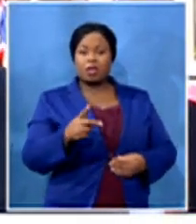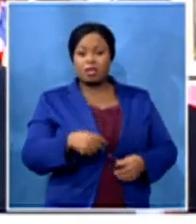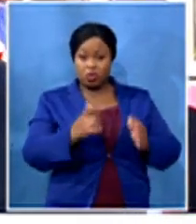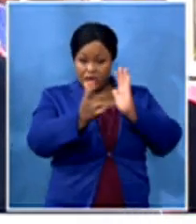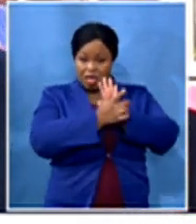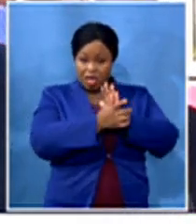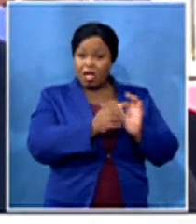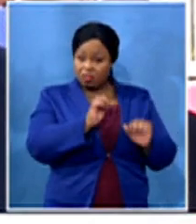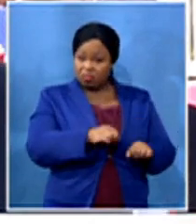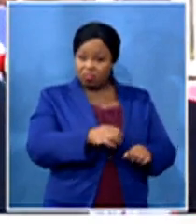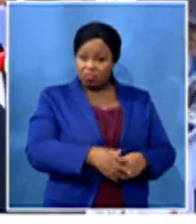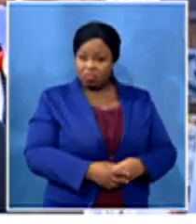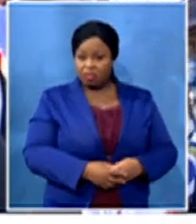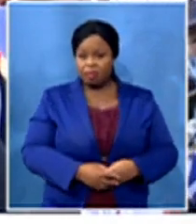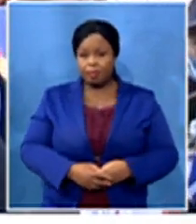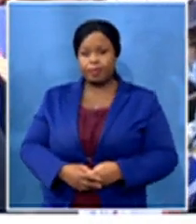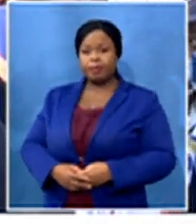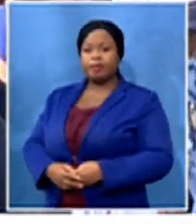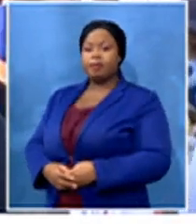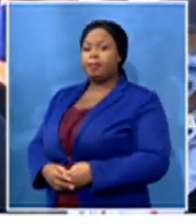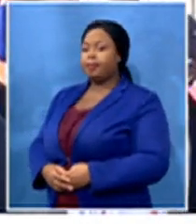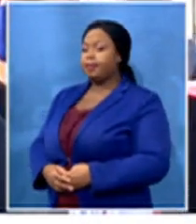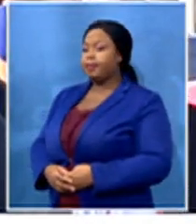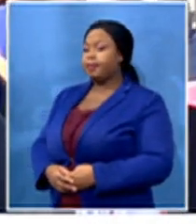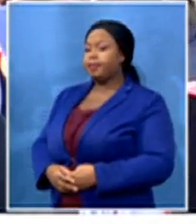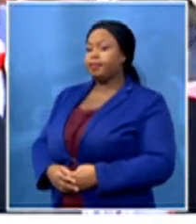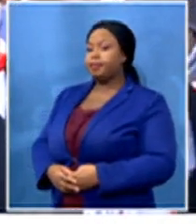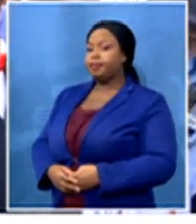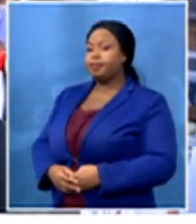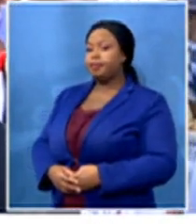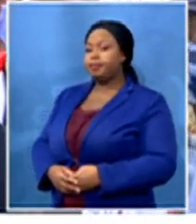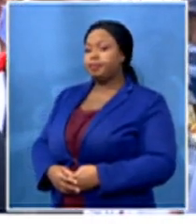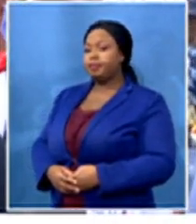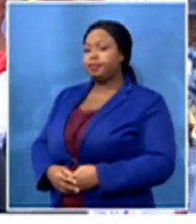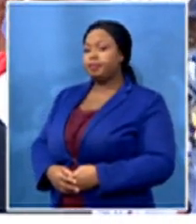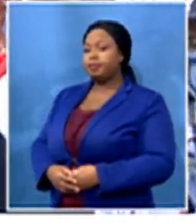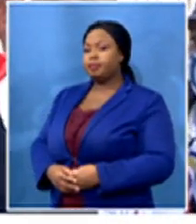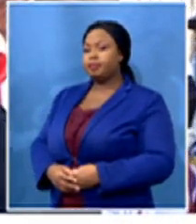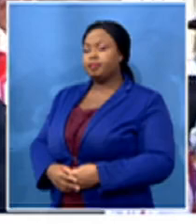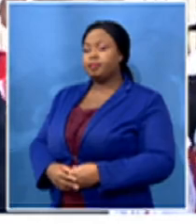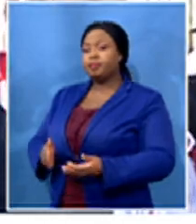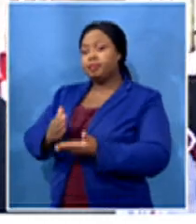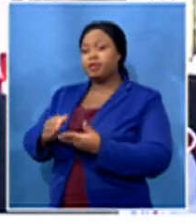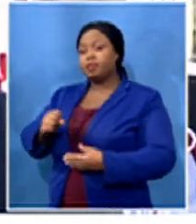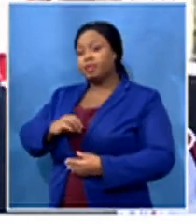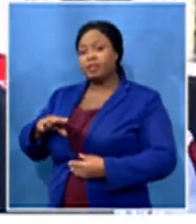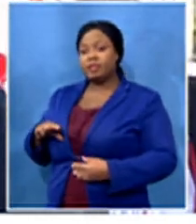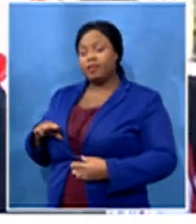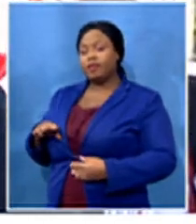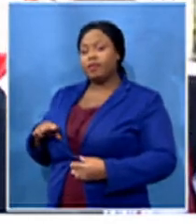legal essentially? We follow, some of the employees went